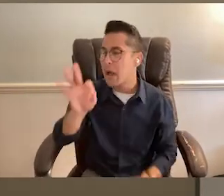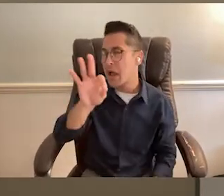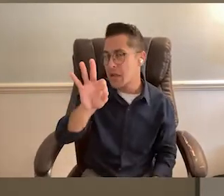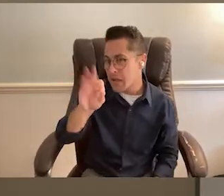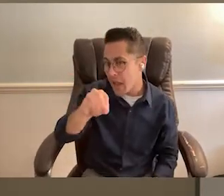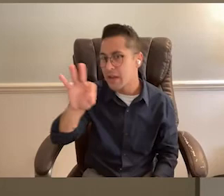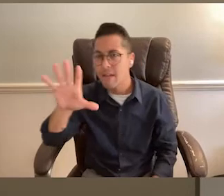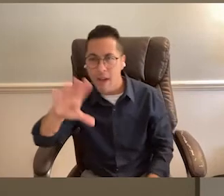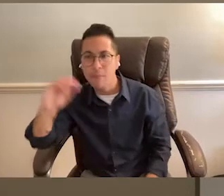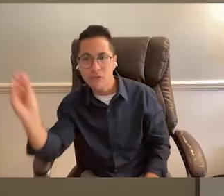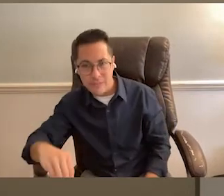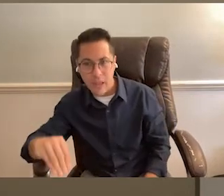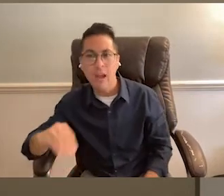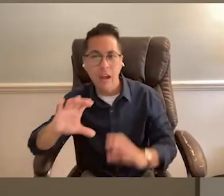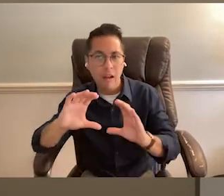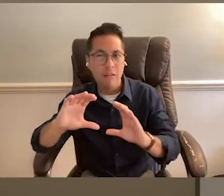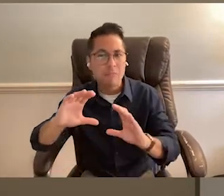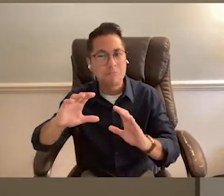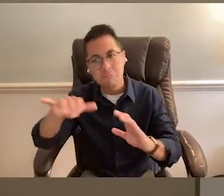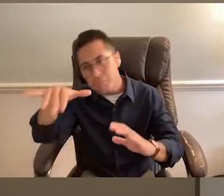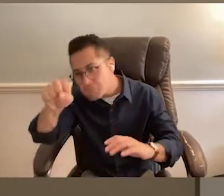they do a 1 credit course somewhere.